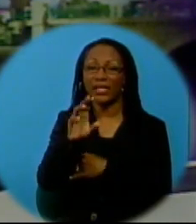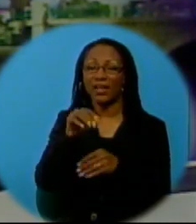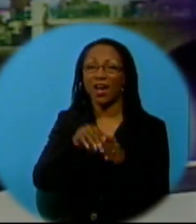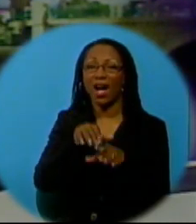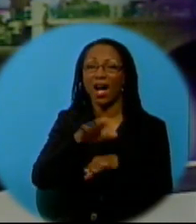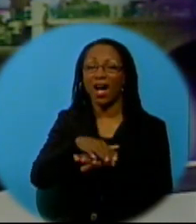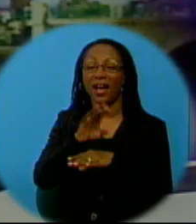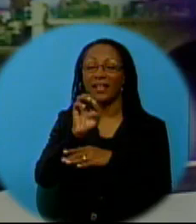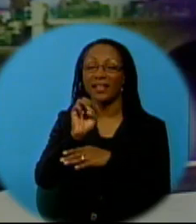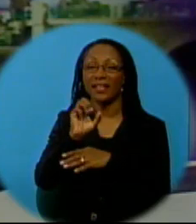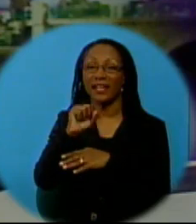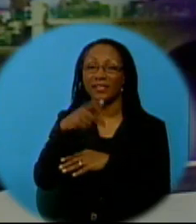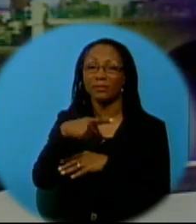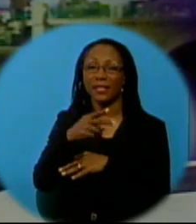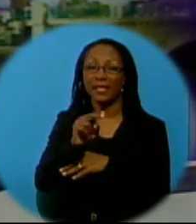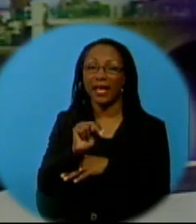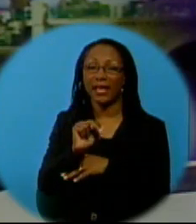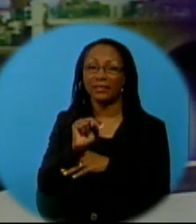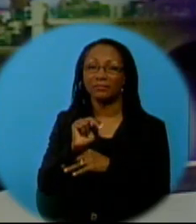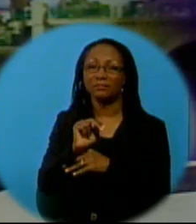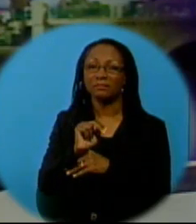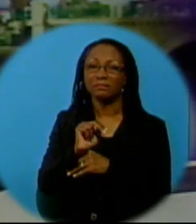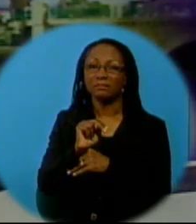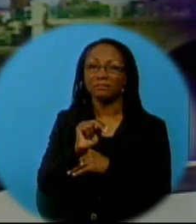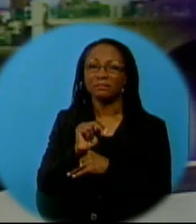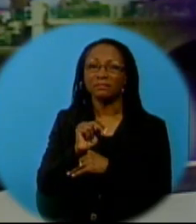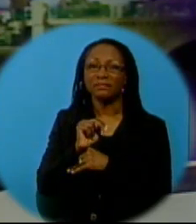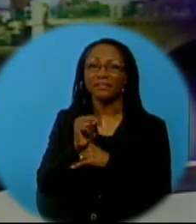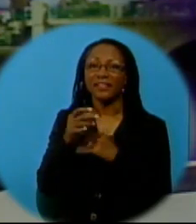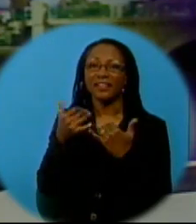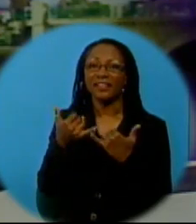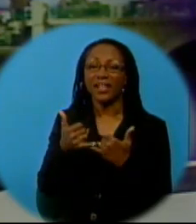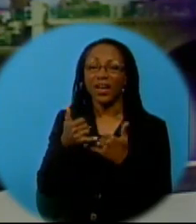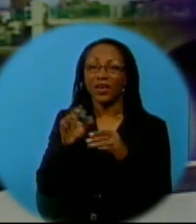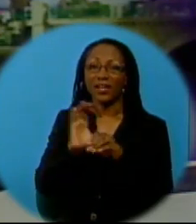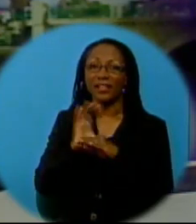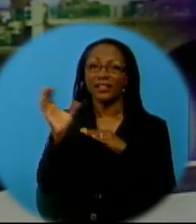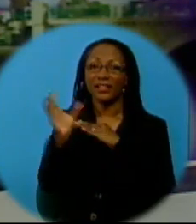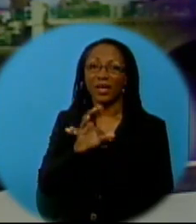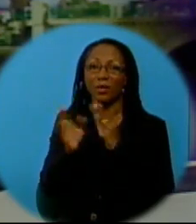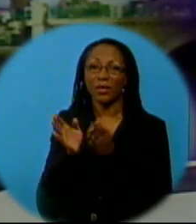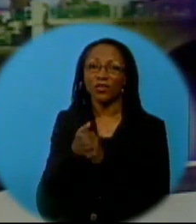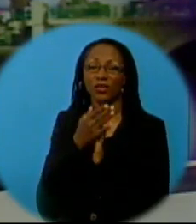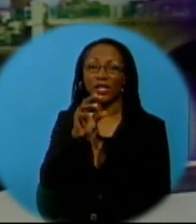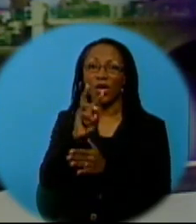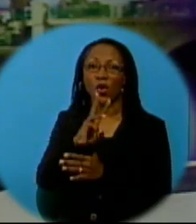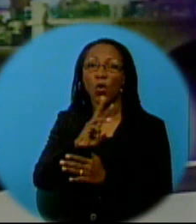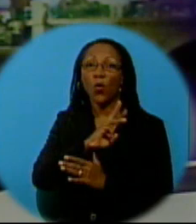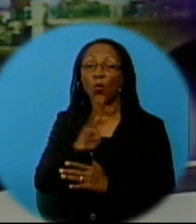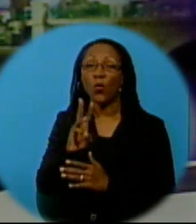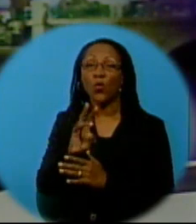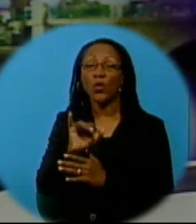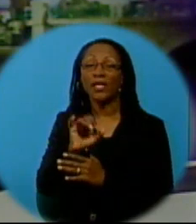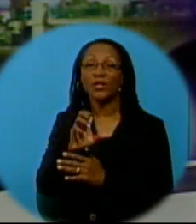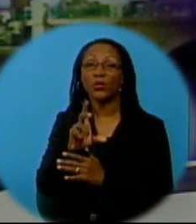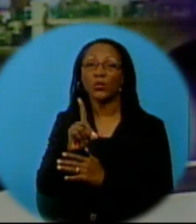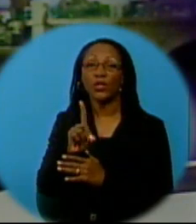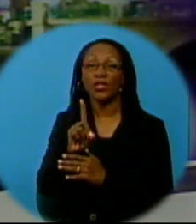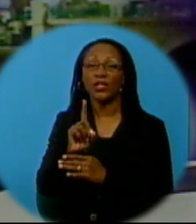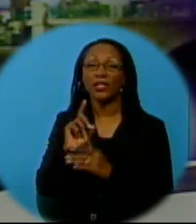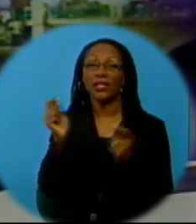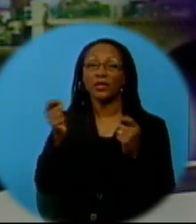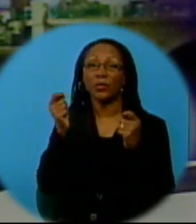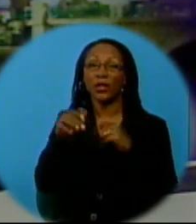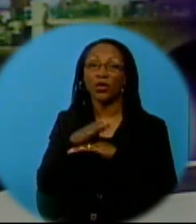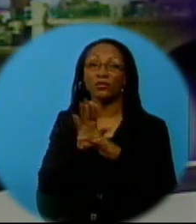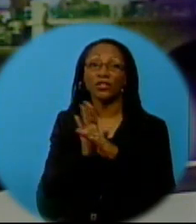ESPN channel. Meanwhile, updates in the regional cricket. The winwards have defeated Jamaica by 3 wickets after reaching